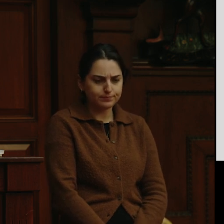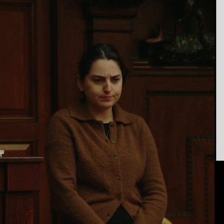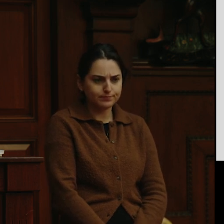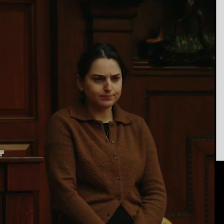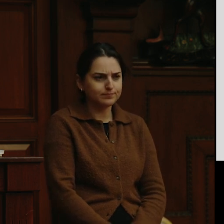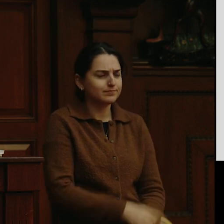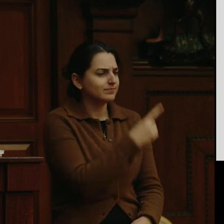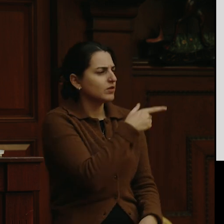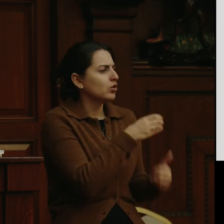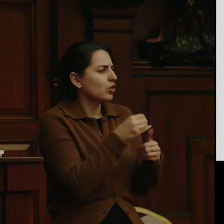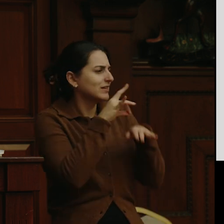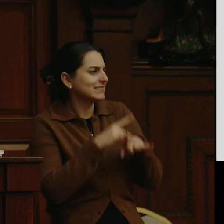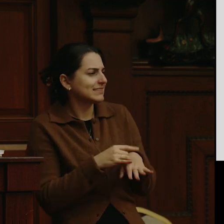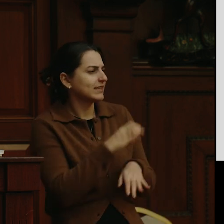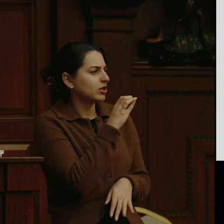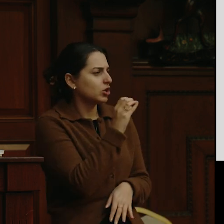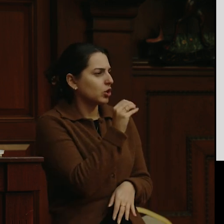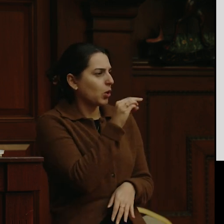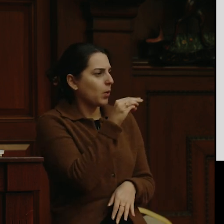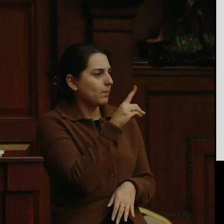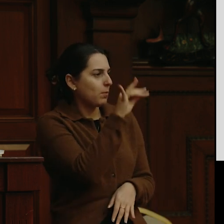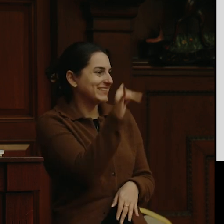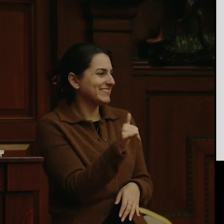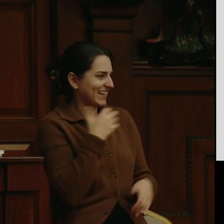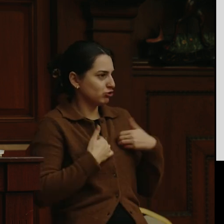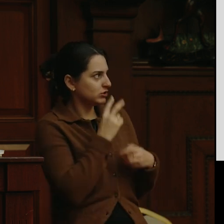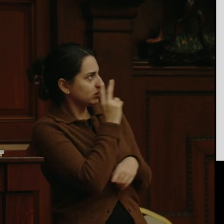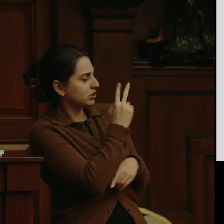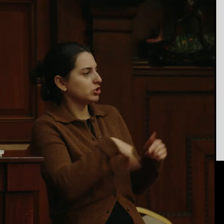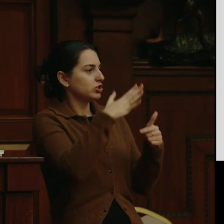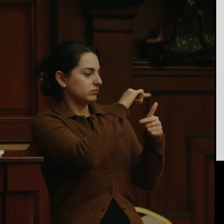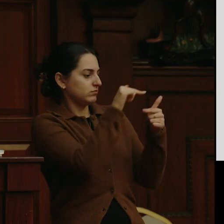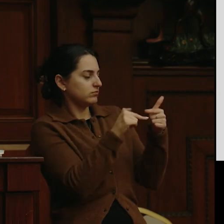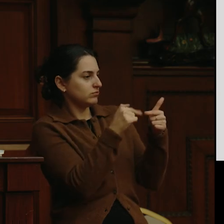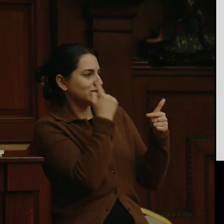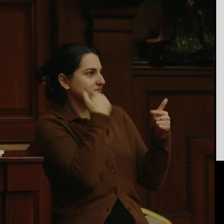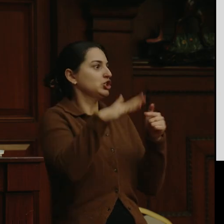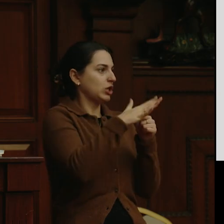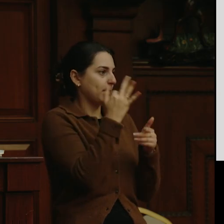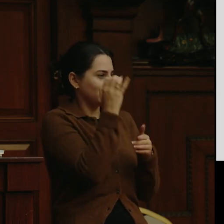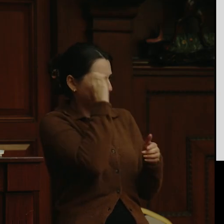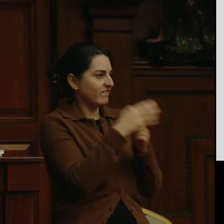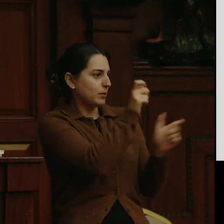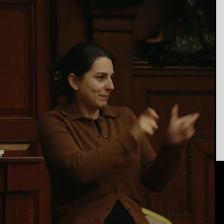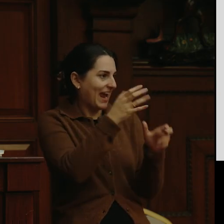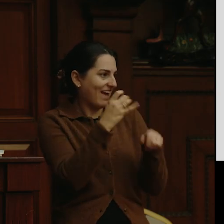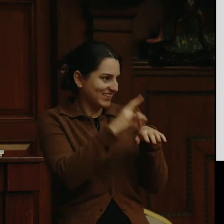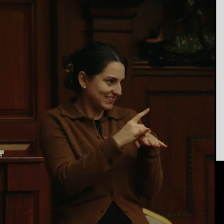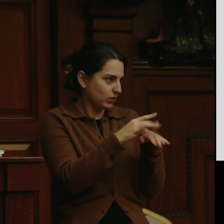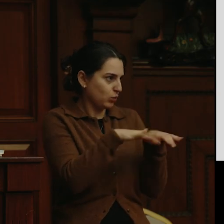The comorbidities I thought were very interesting. So the top 2 comorbidities that were seen with patients